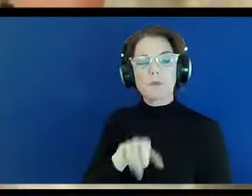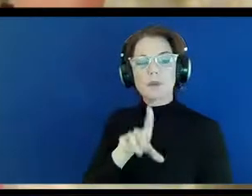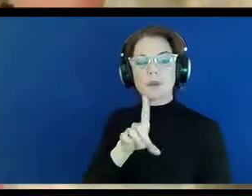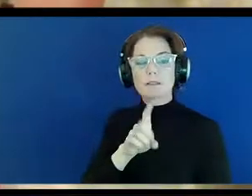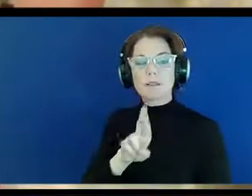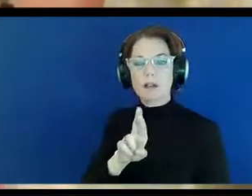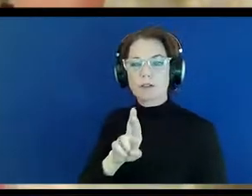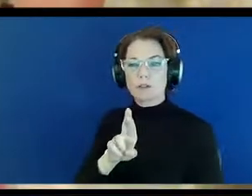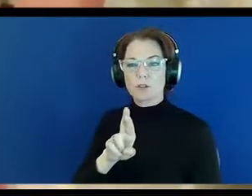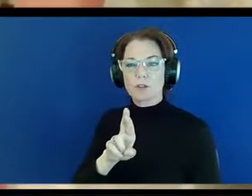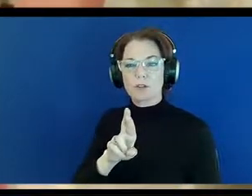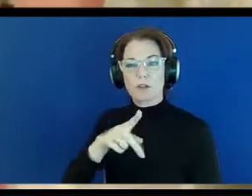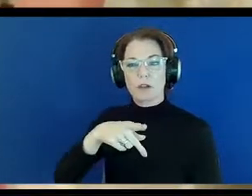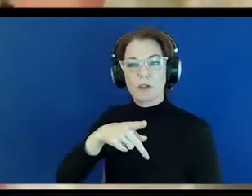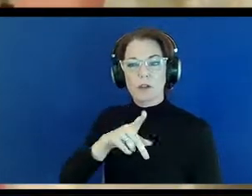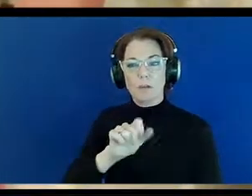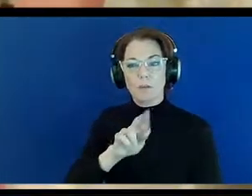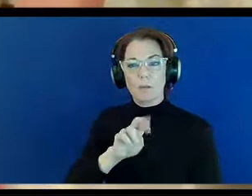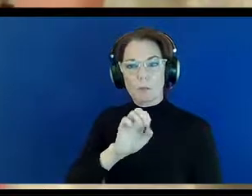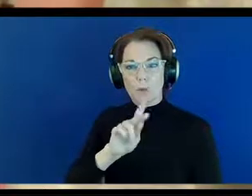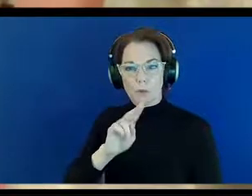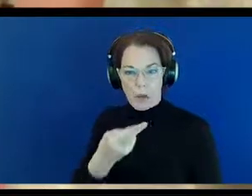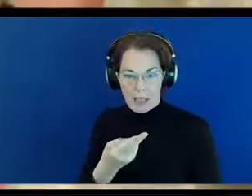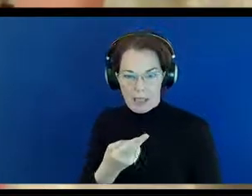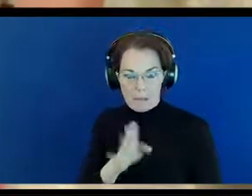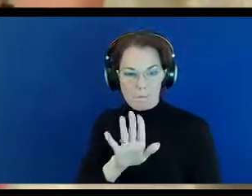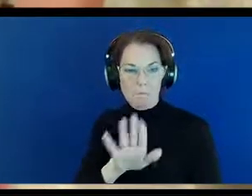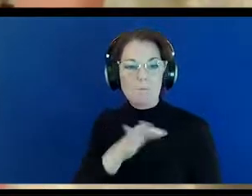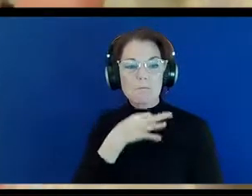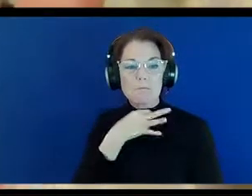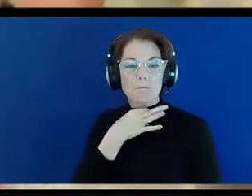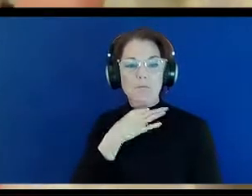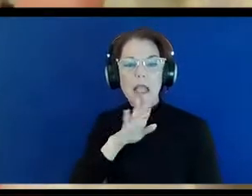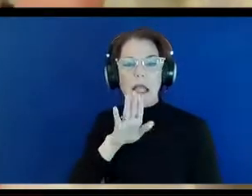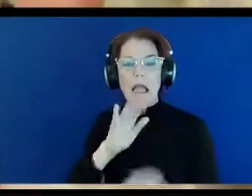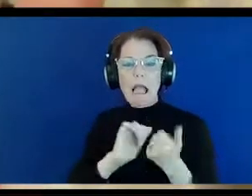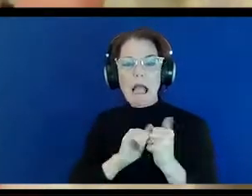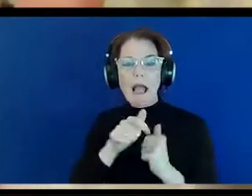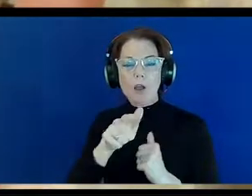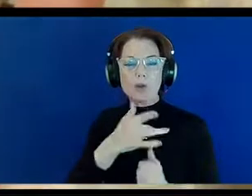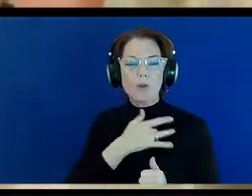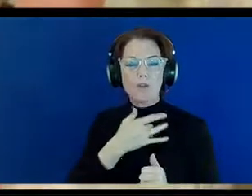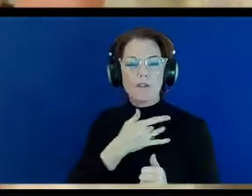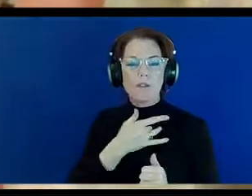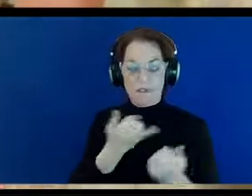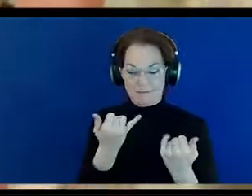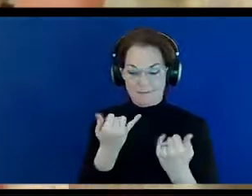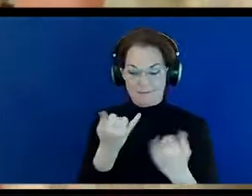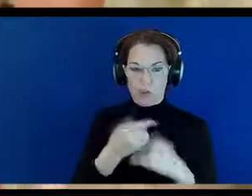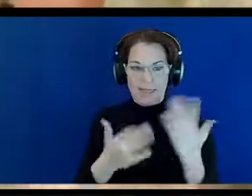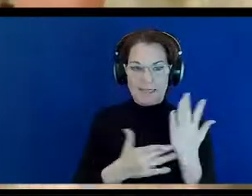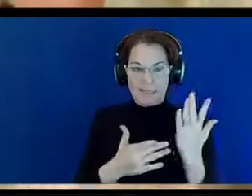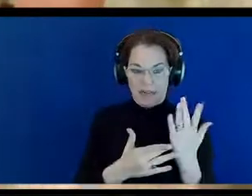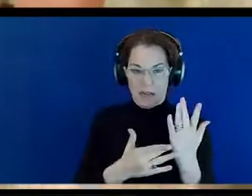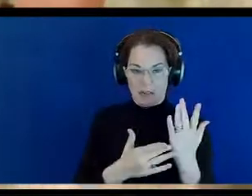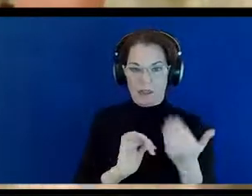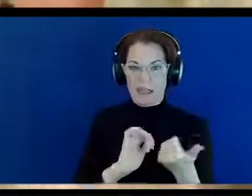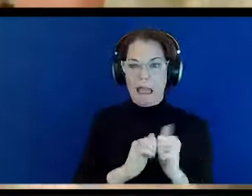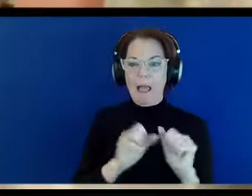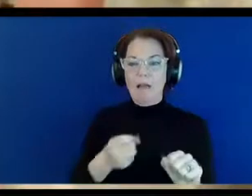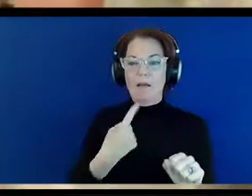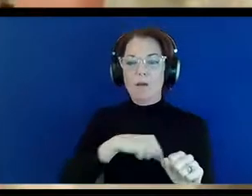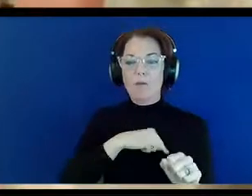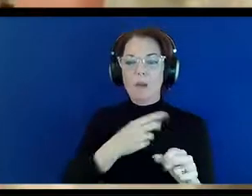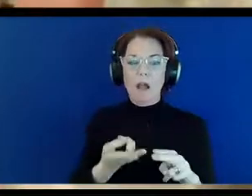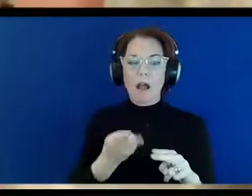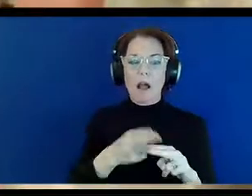expert, how do you think we can best adapt the existing technology we have, upgrade it however we need to